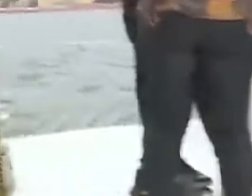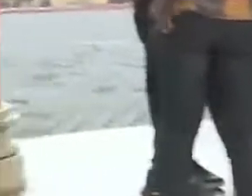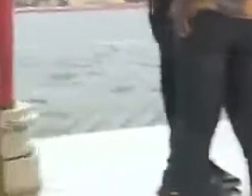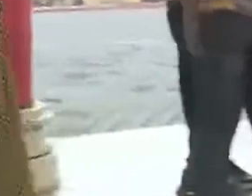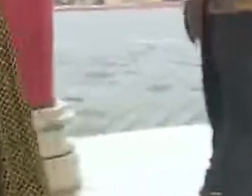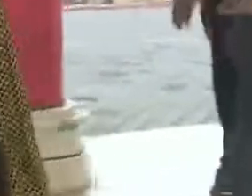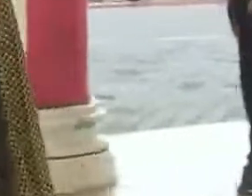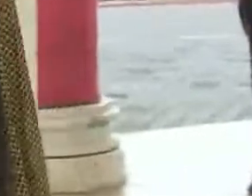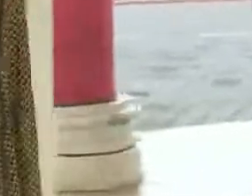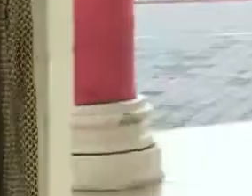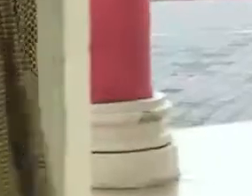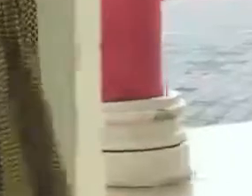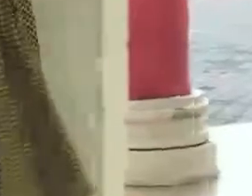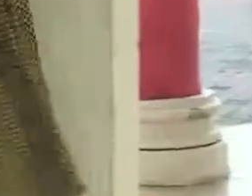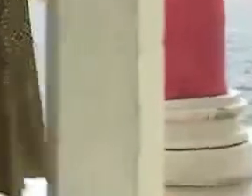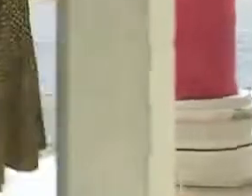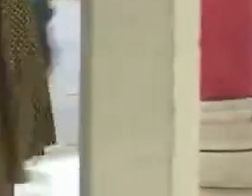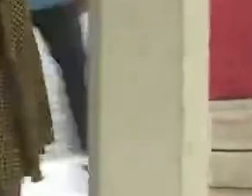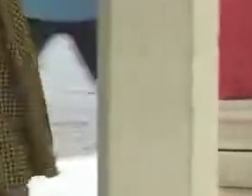Baramumbe.